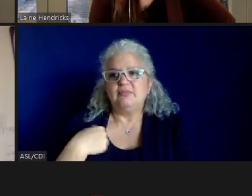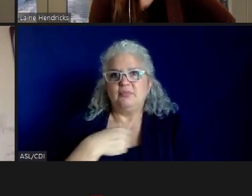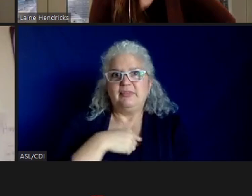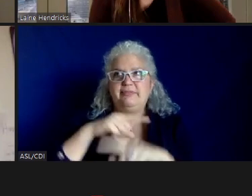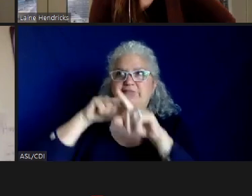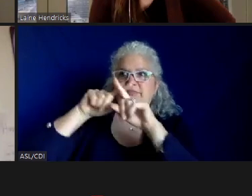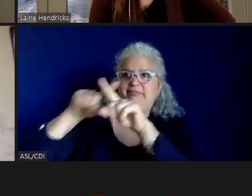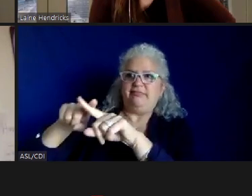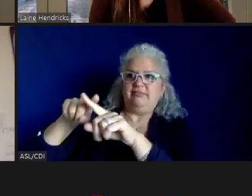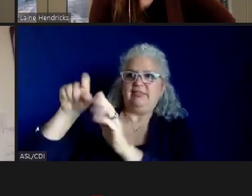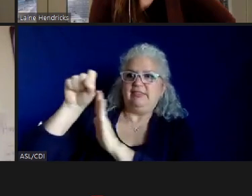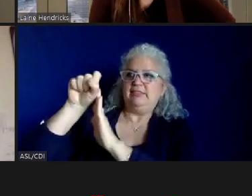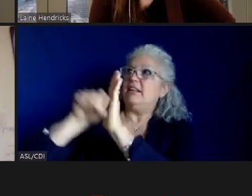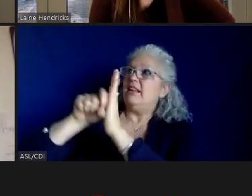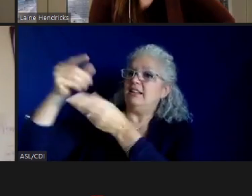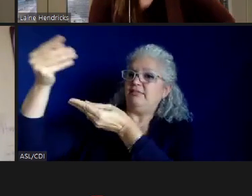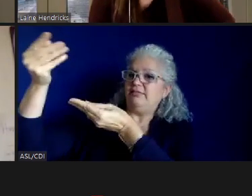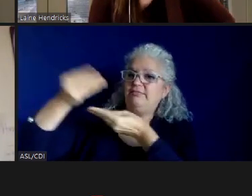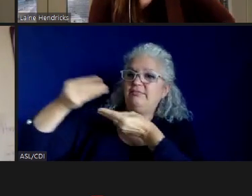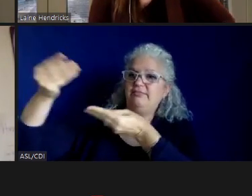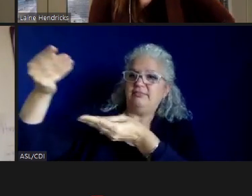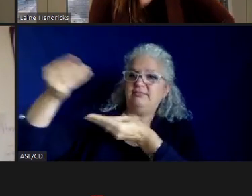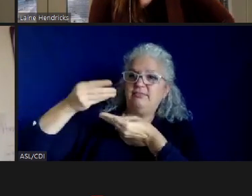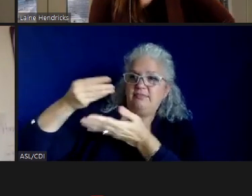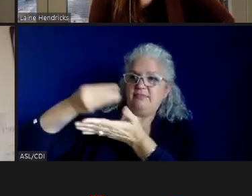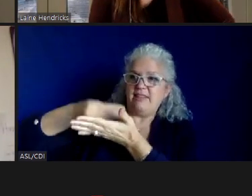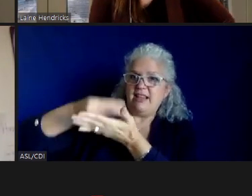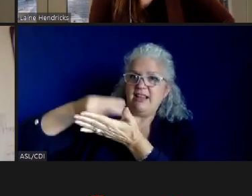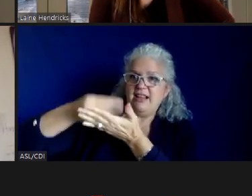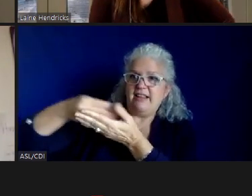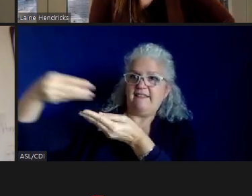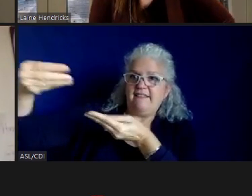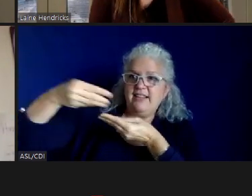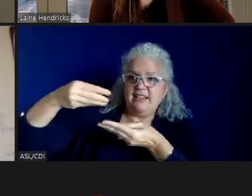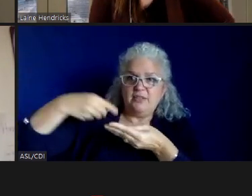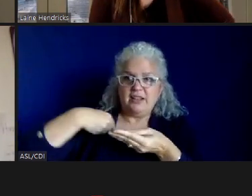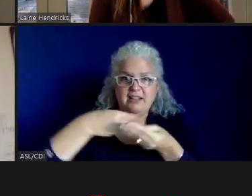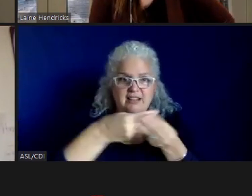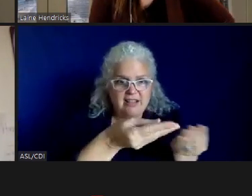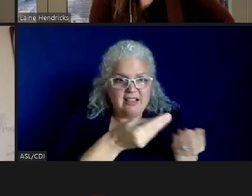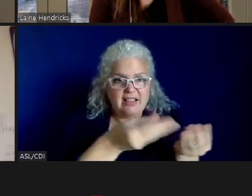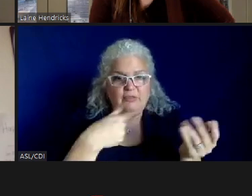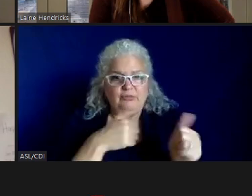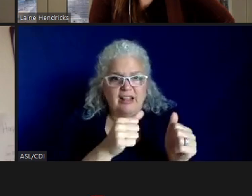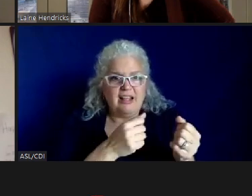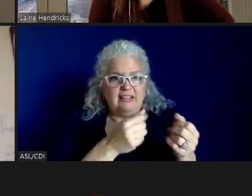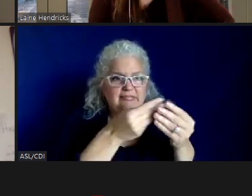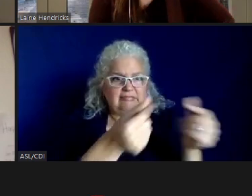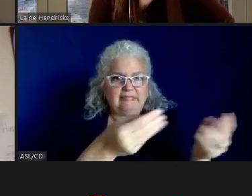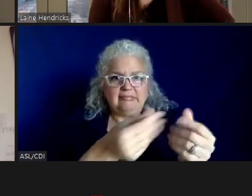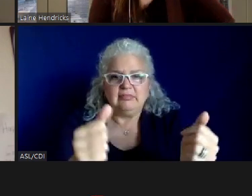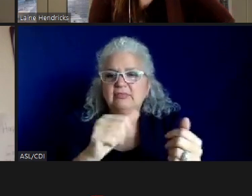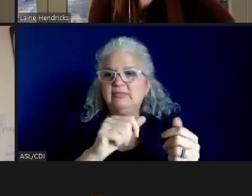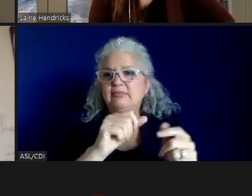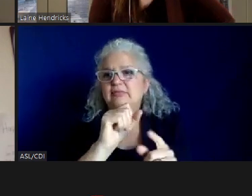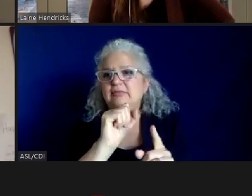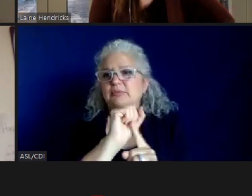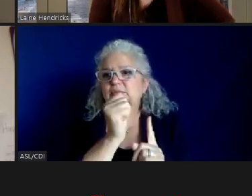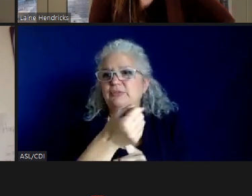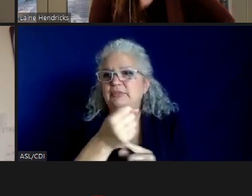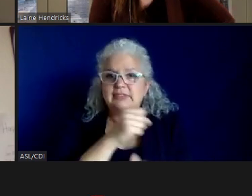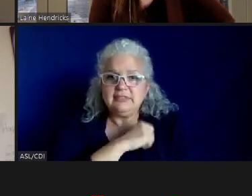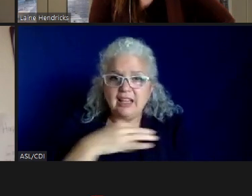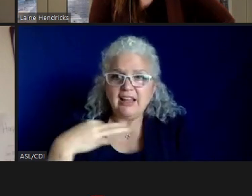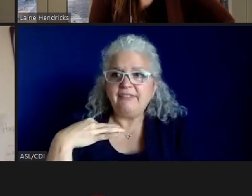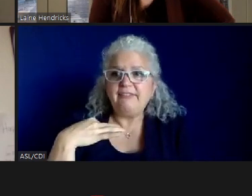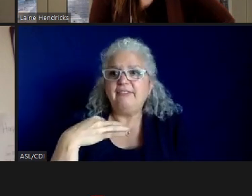both for, for the staff, but also so other resources that we rely upon, our housing resources that we're able